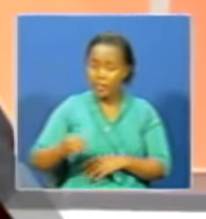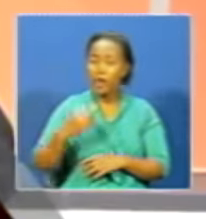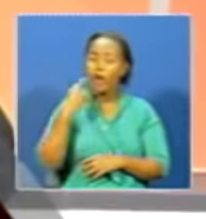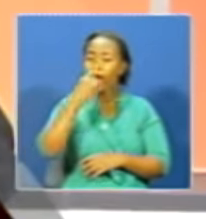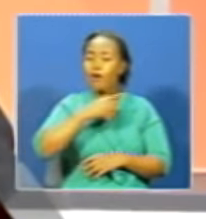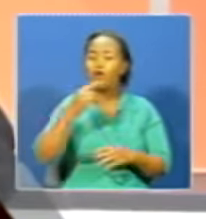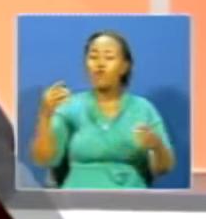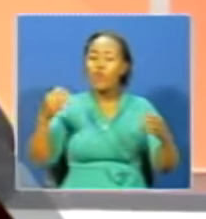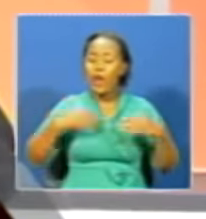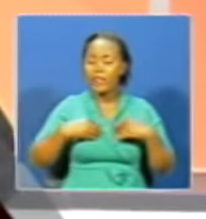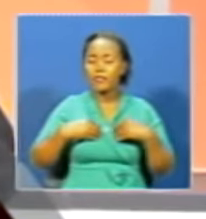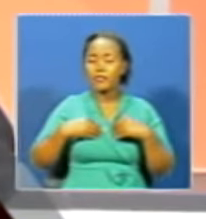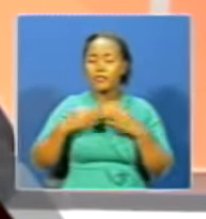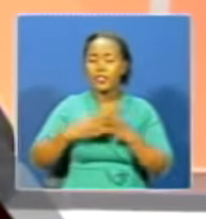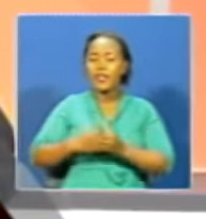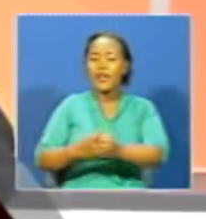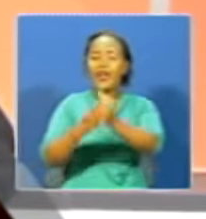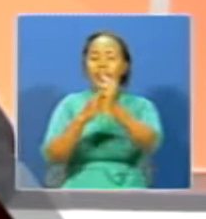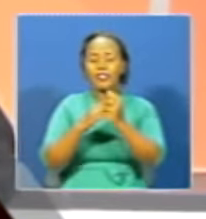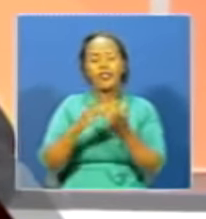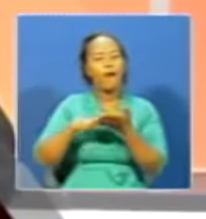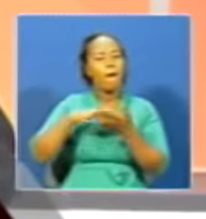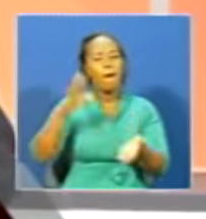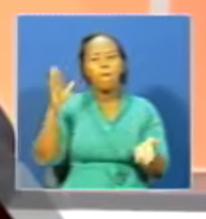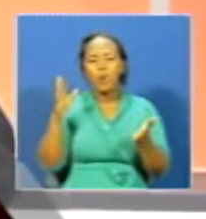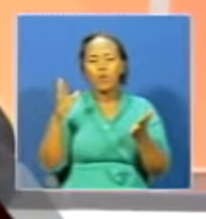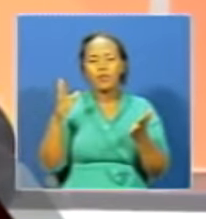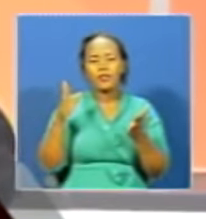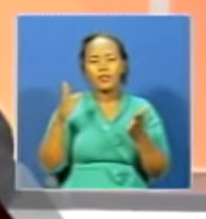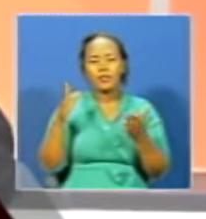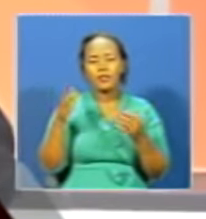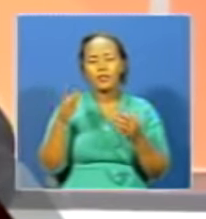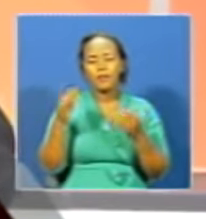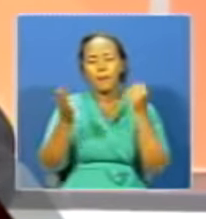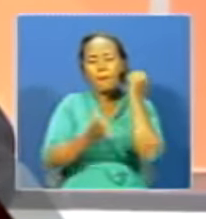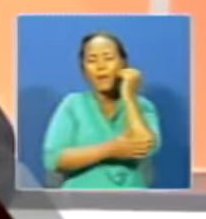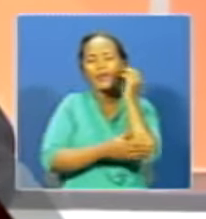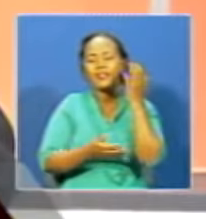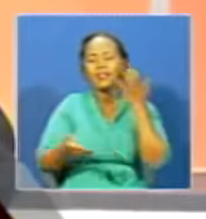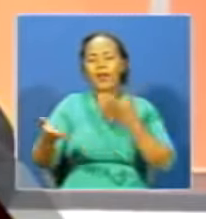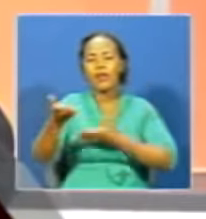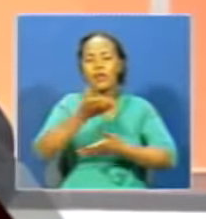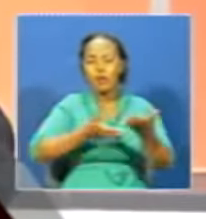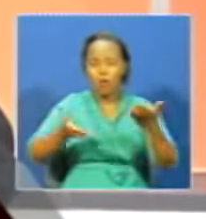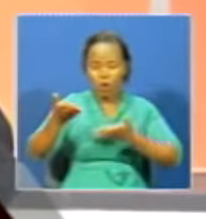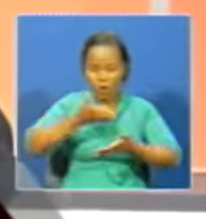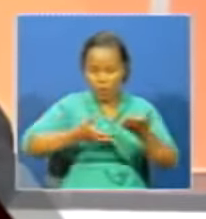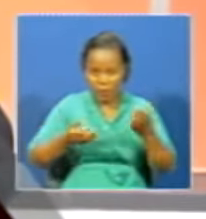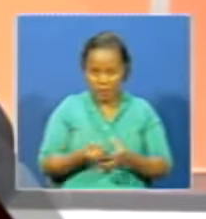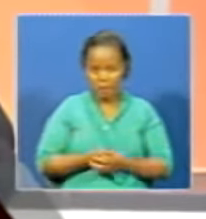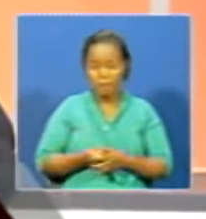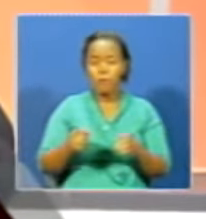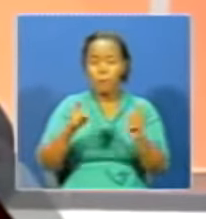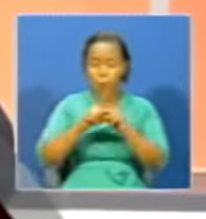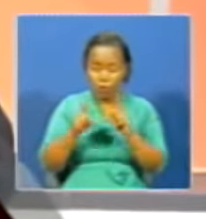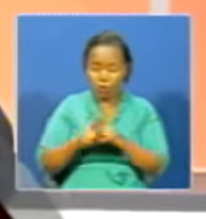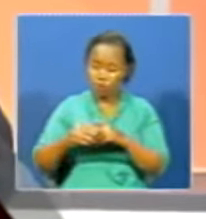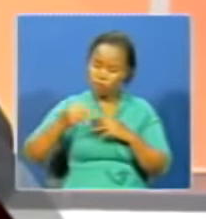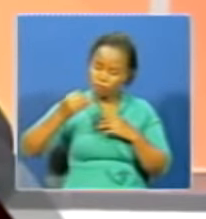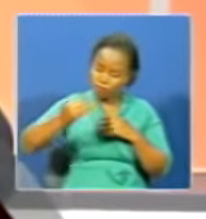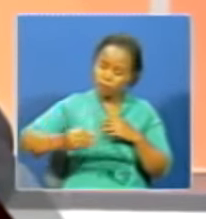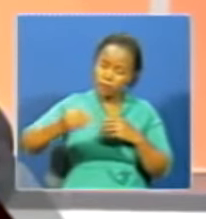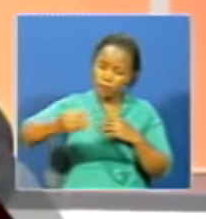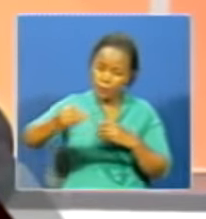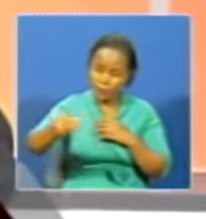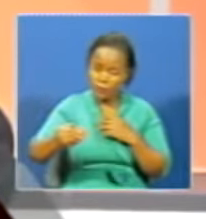over the most elaborate and rapid liberalization of the economy. And along the way, I